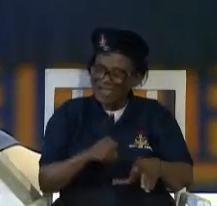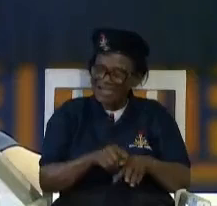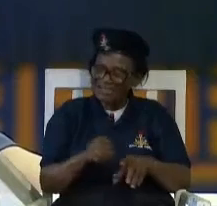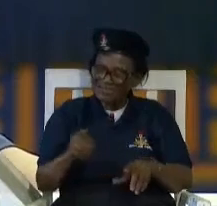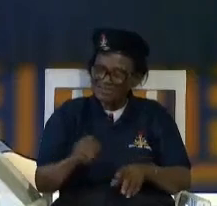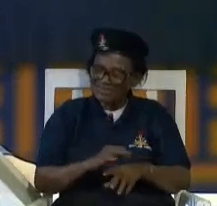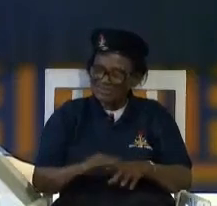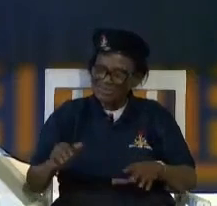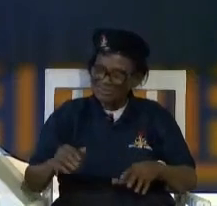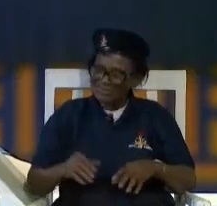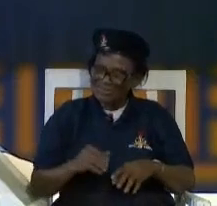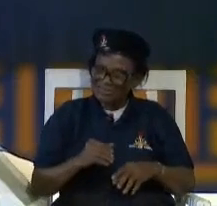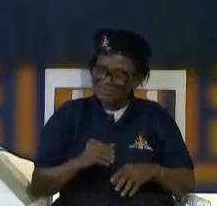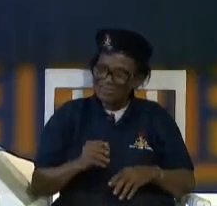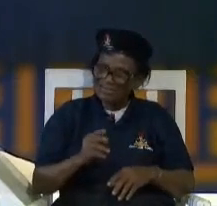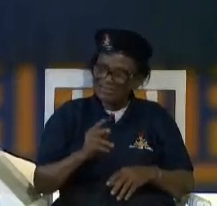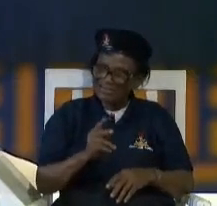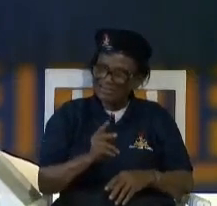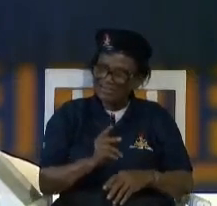I've had that one